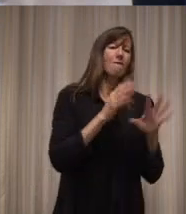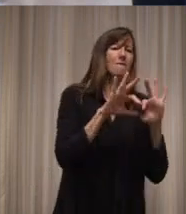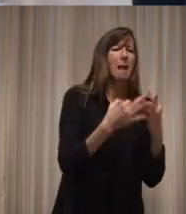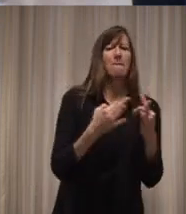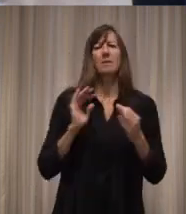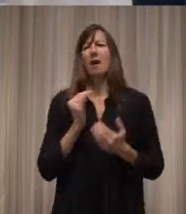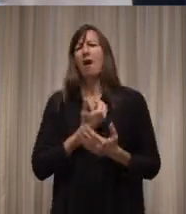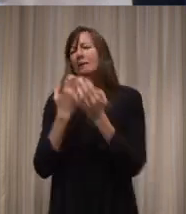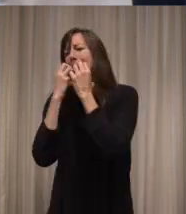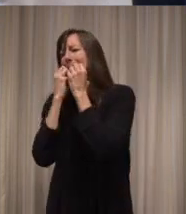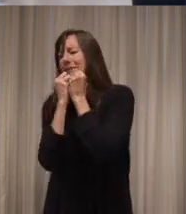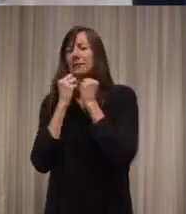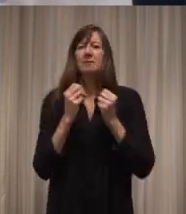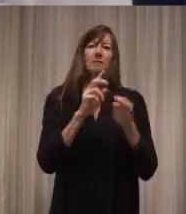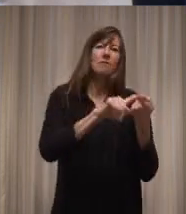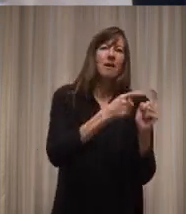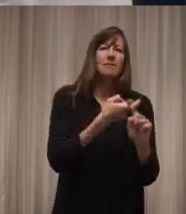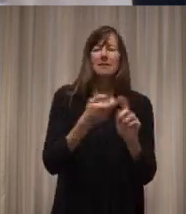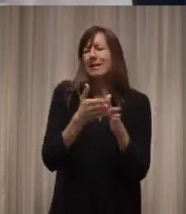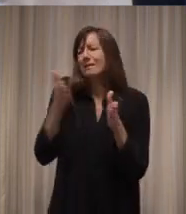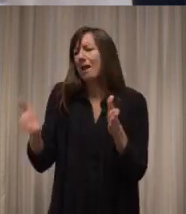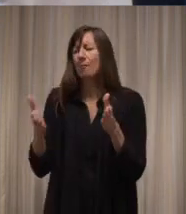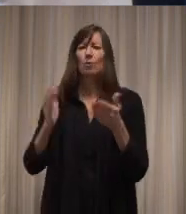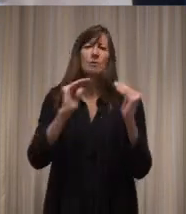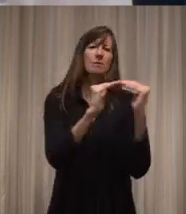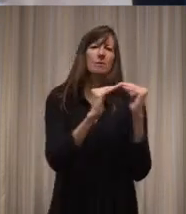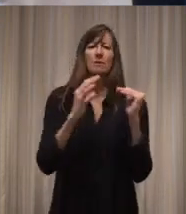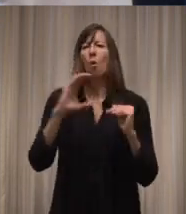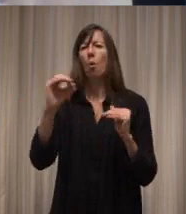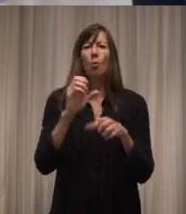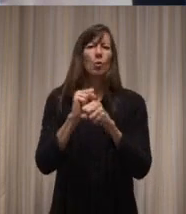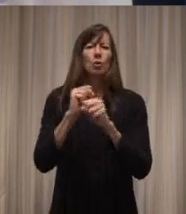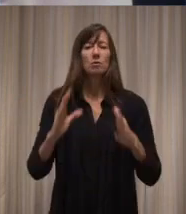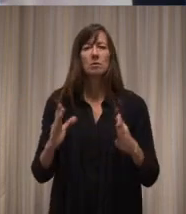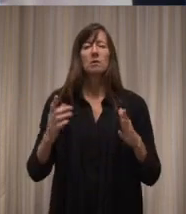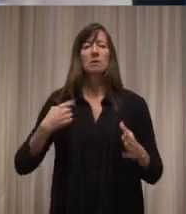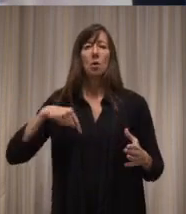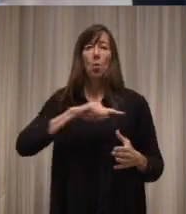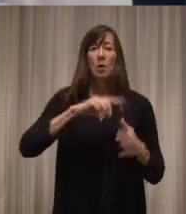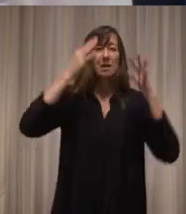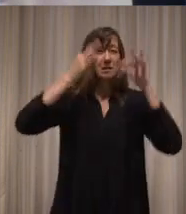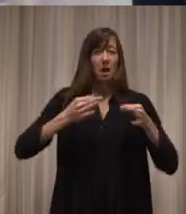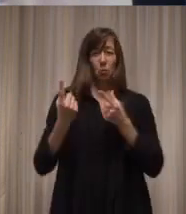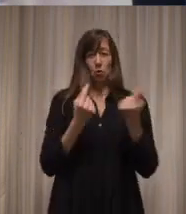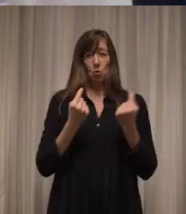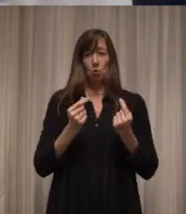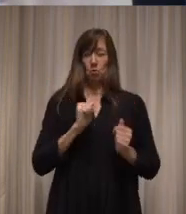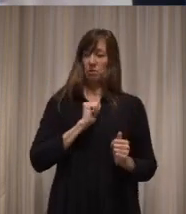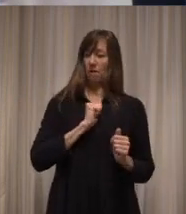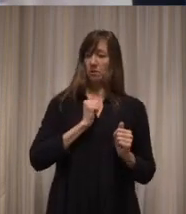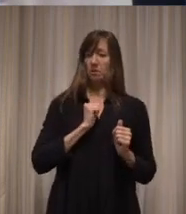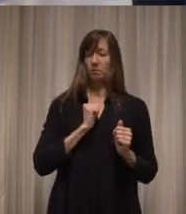friends, our neighbors, our colleagues. So the individual decisions that we each make to follow precautions, to limit